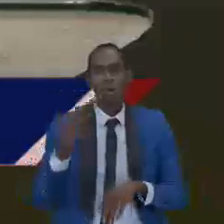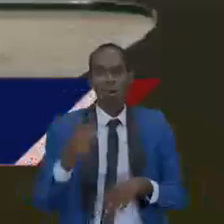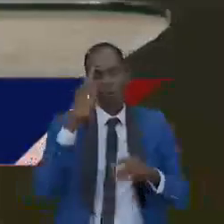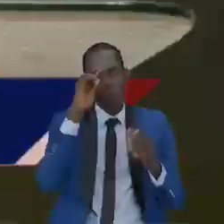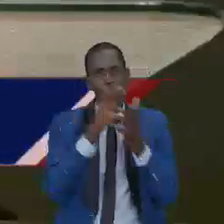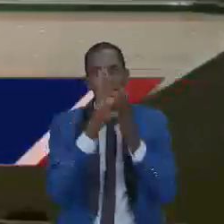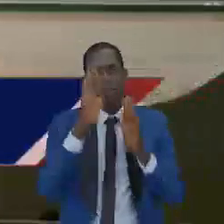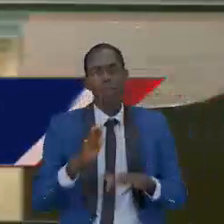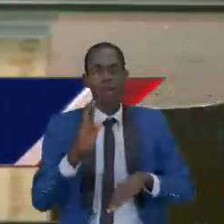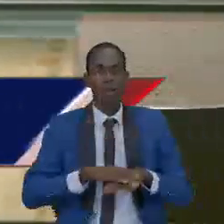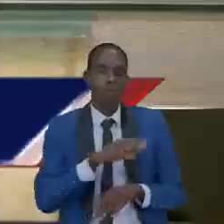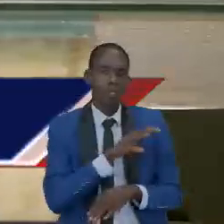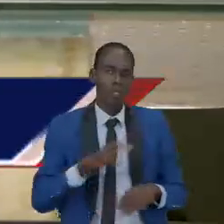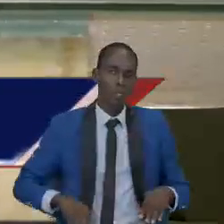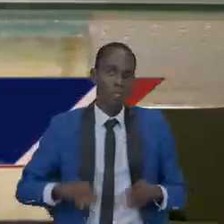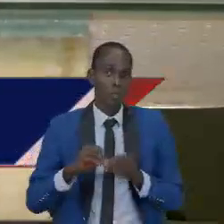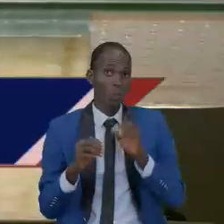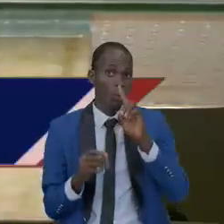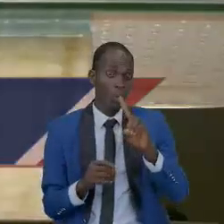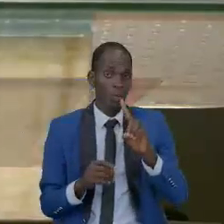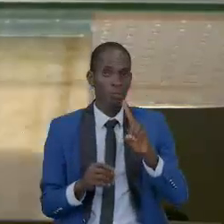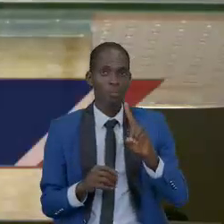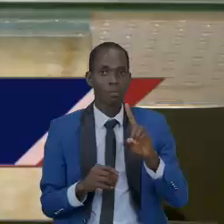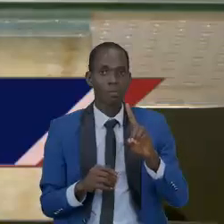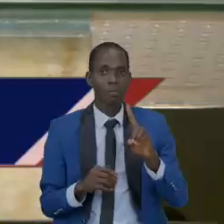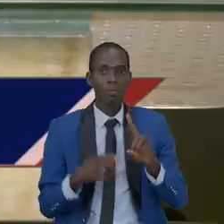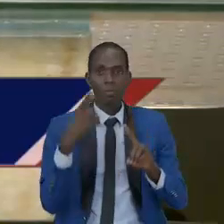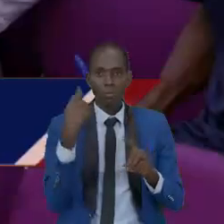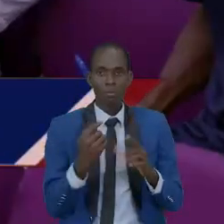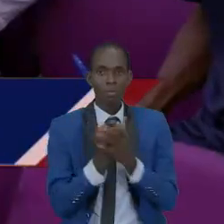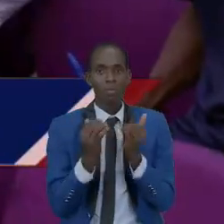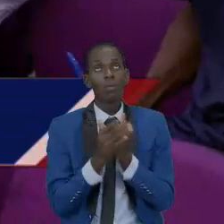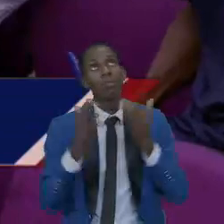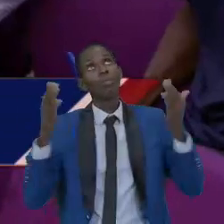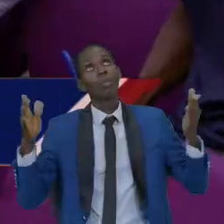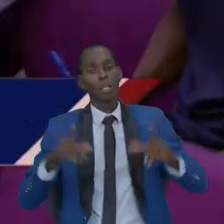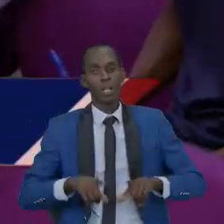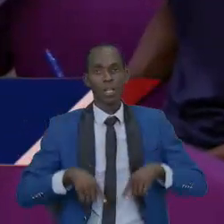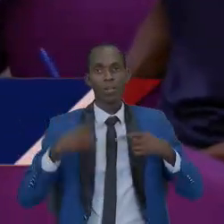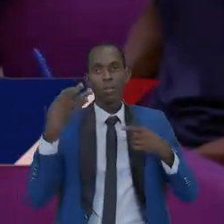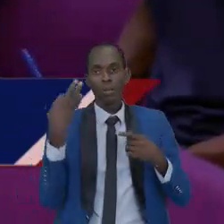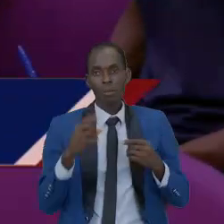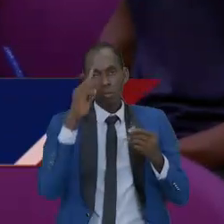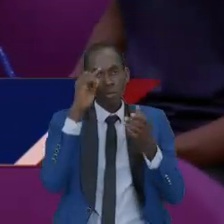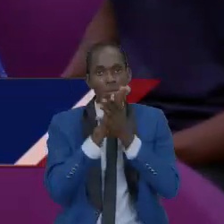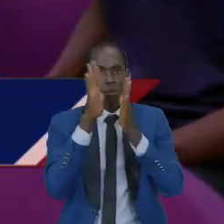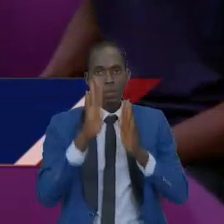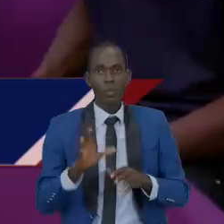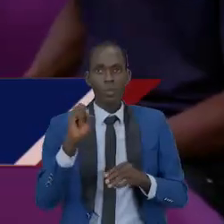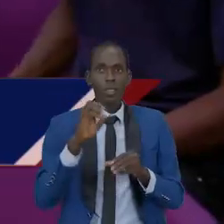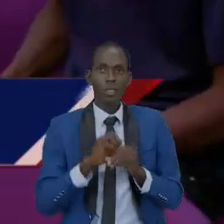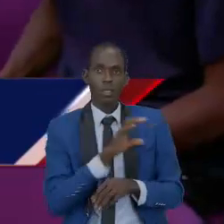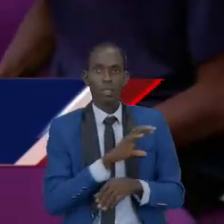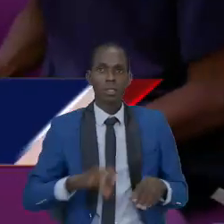Christ. Look at number one. Number one is the crucified life of believers in Christ. Come to